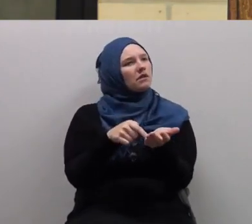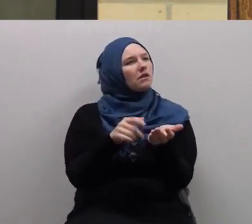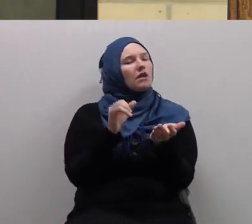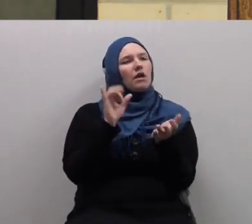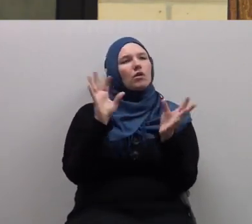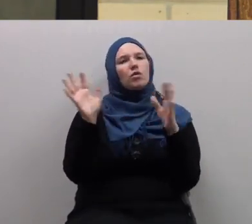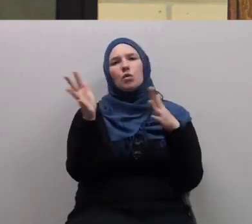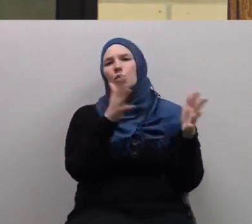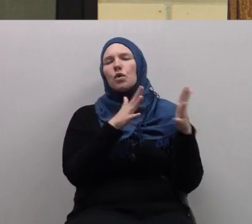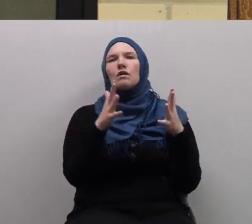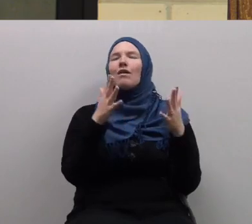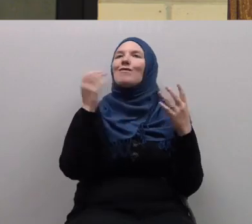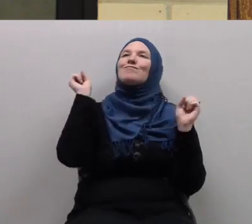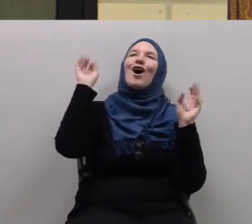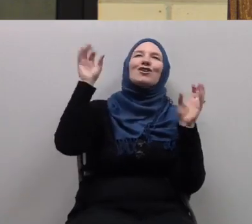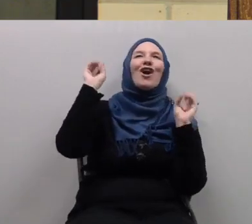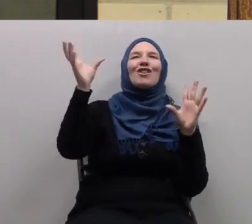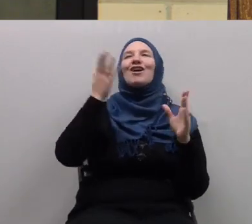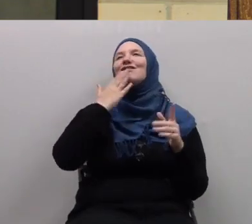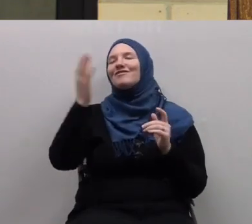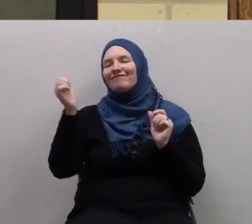And MashaAllah.